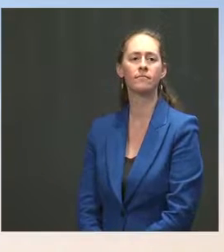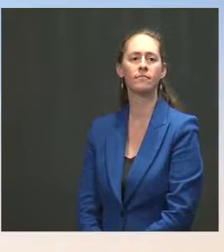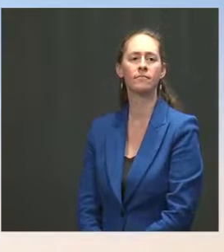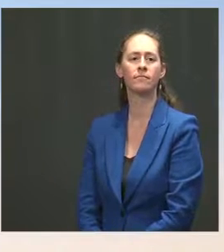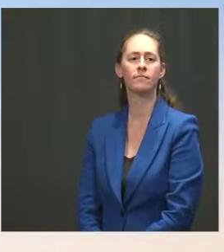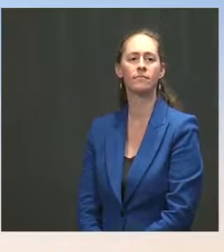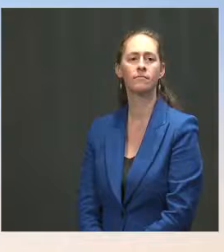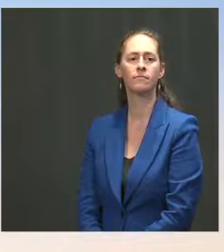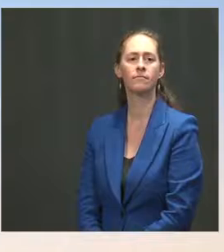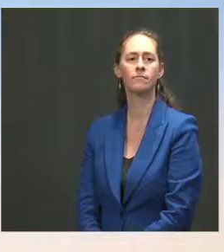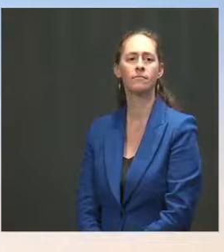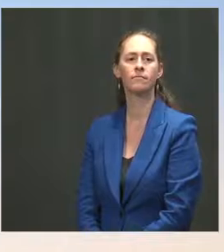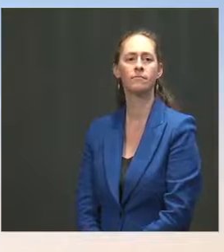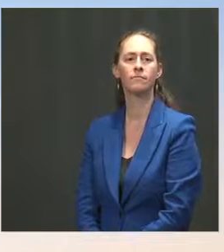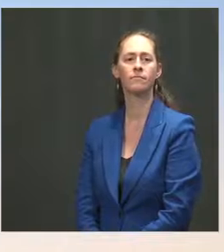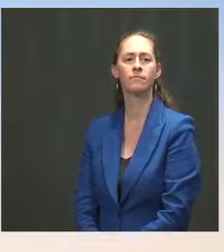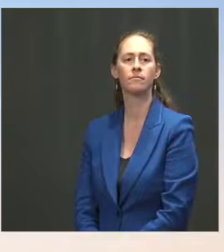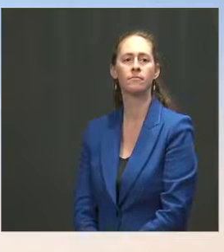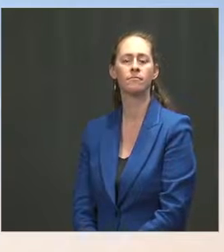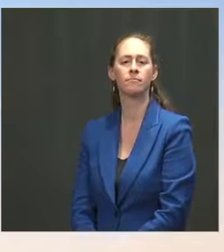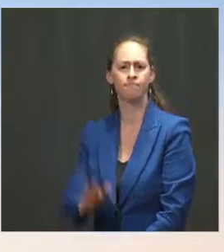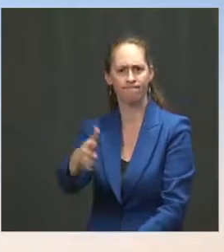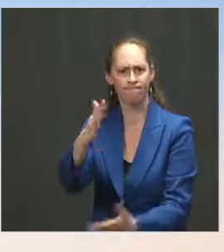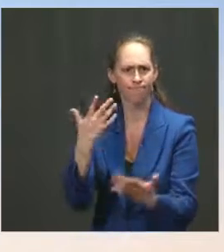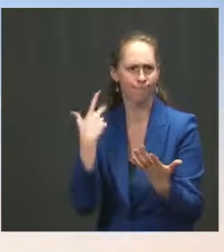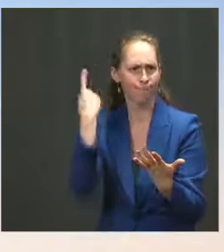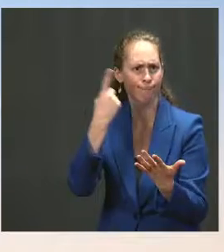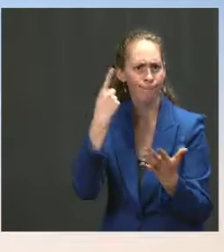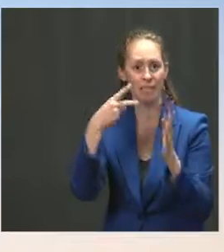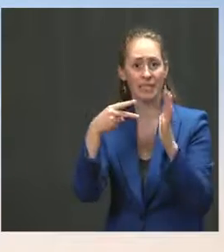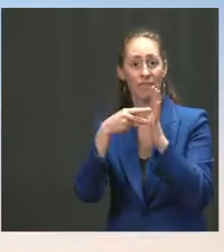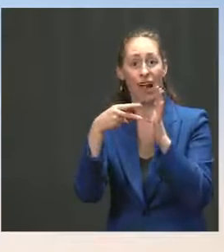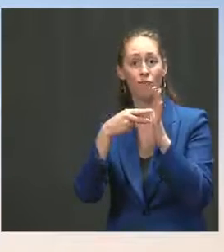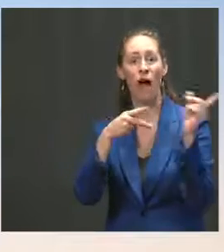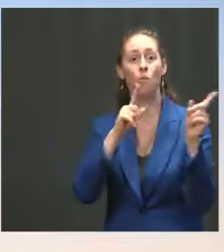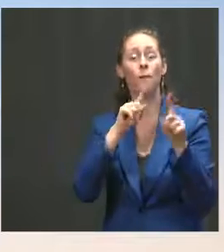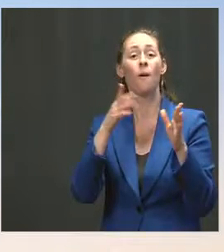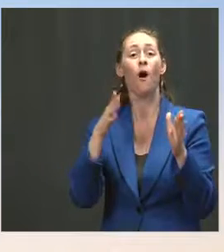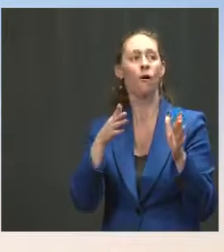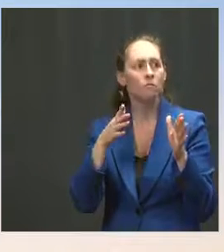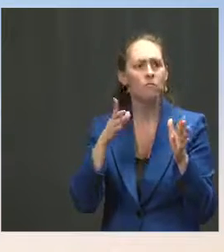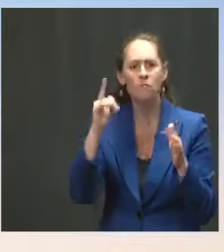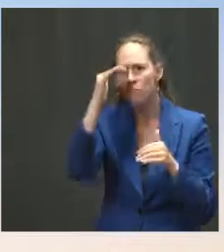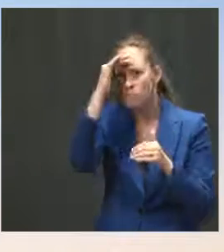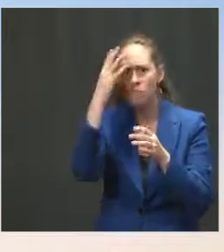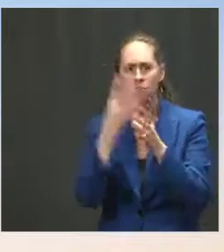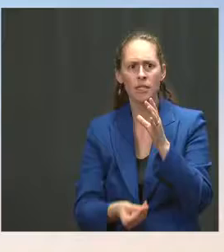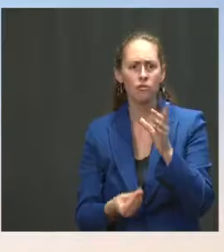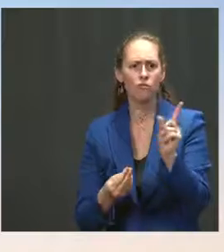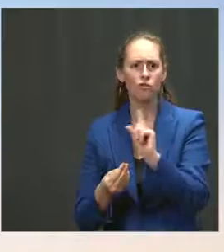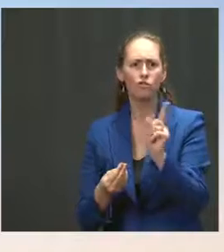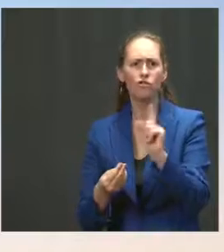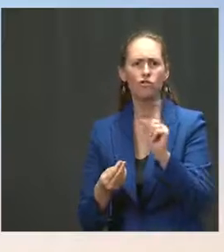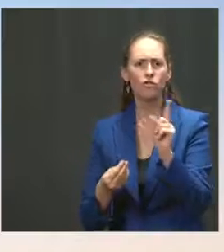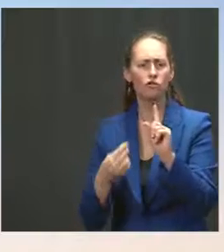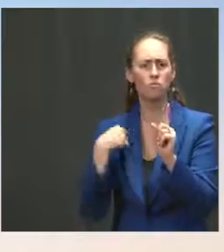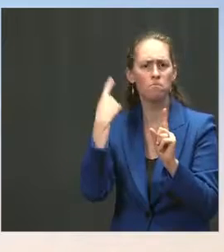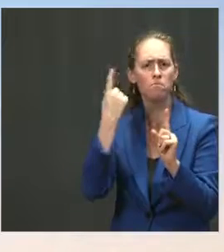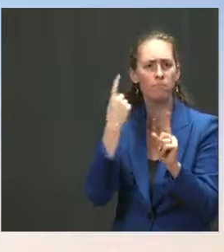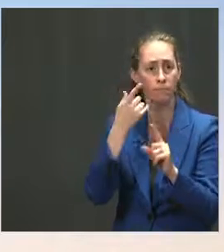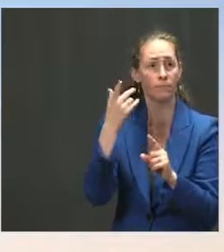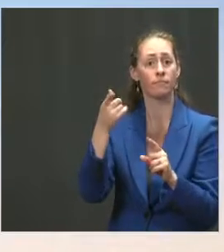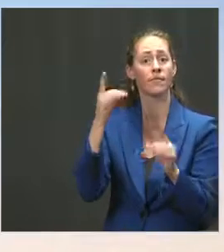week. And his family put out a statement today. I was going to read just a short portion of it for